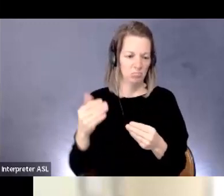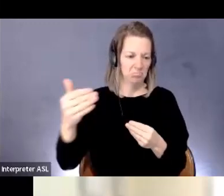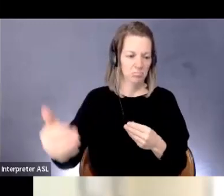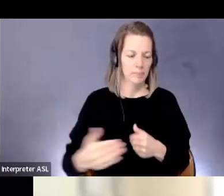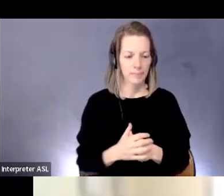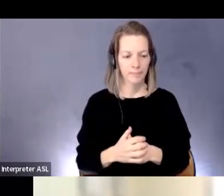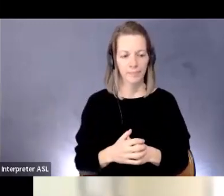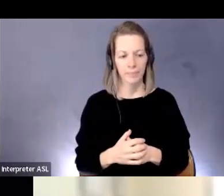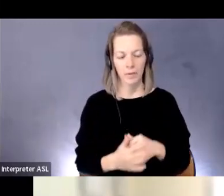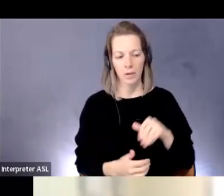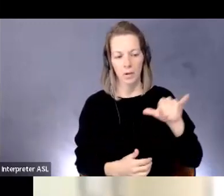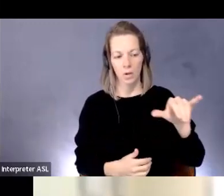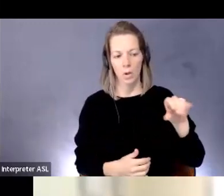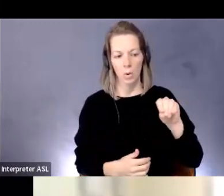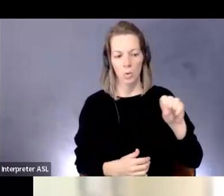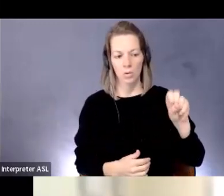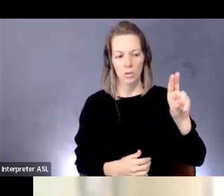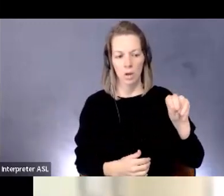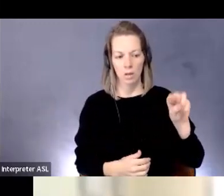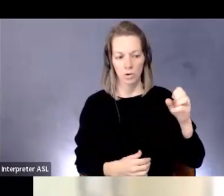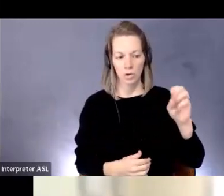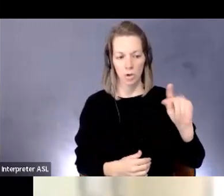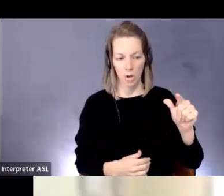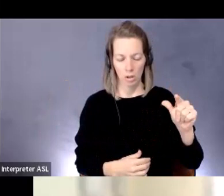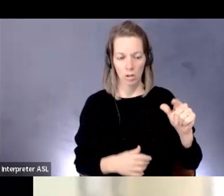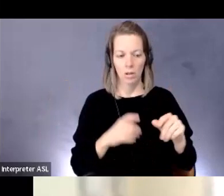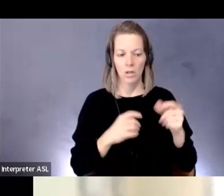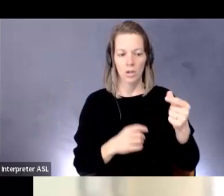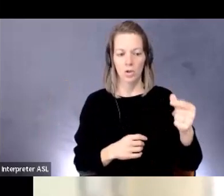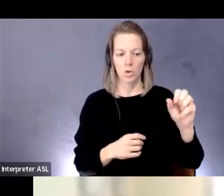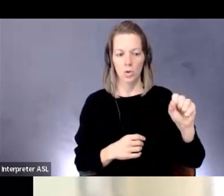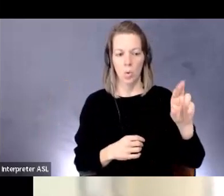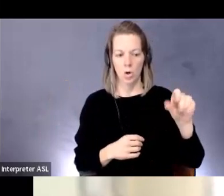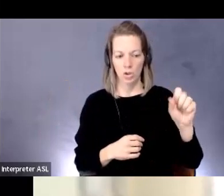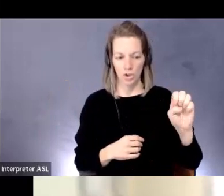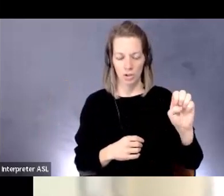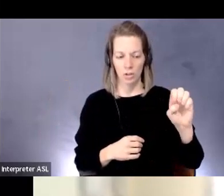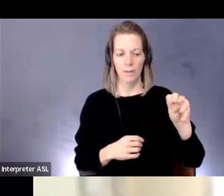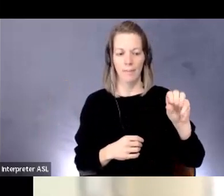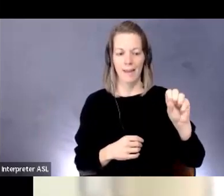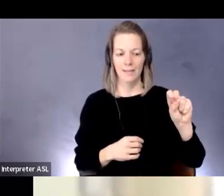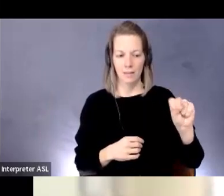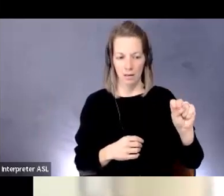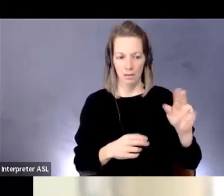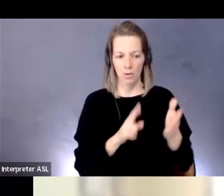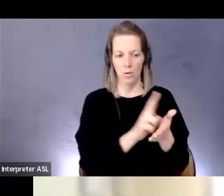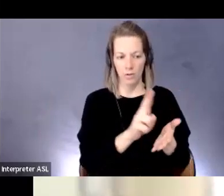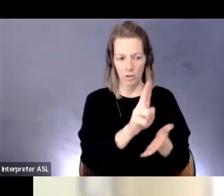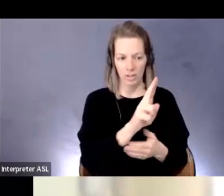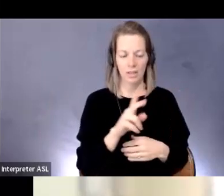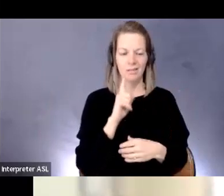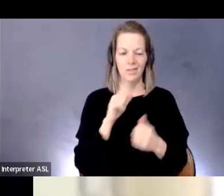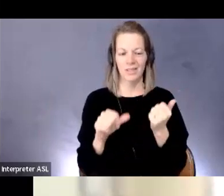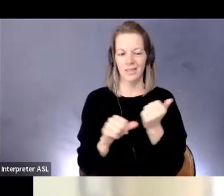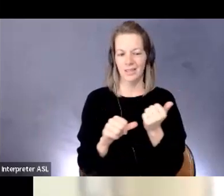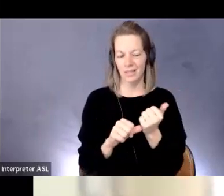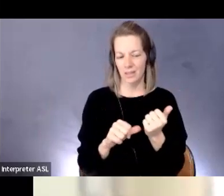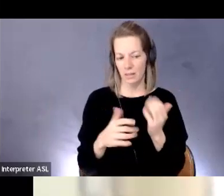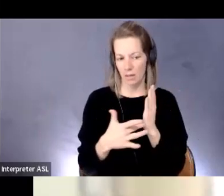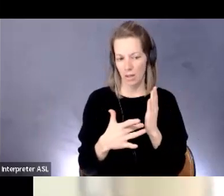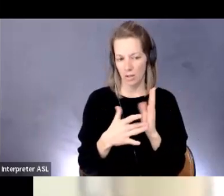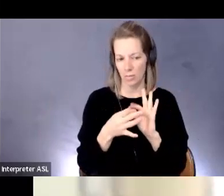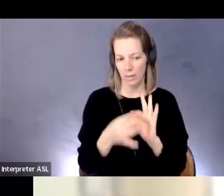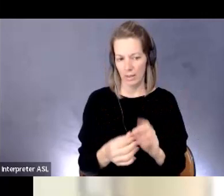later. Yu-Sun Chung from George Mason University, who focuses on the use of assistive technology in special education